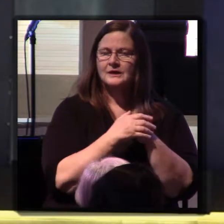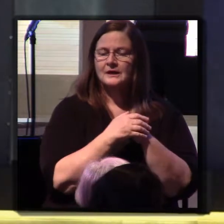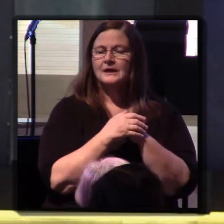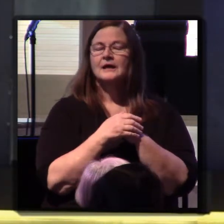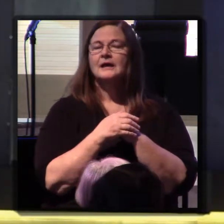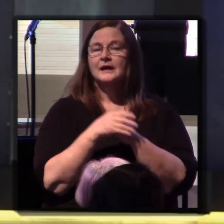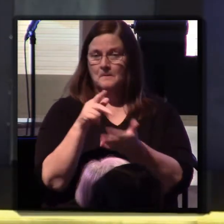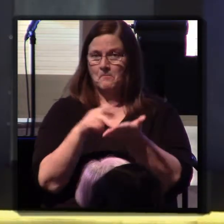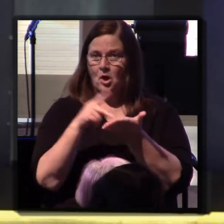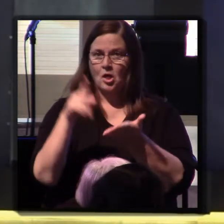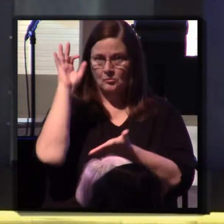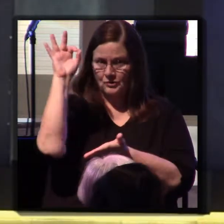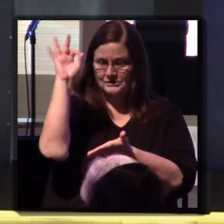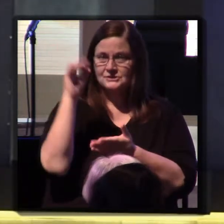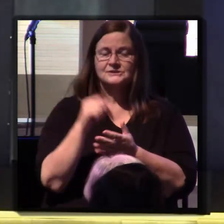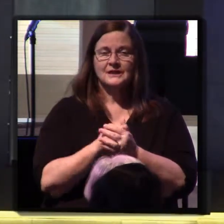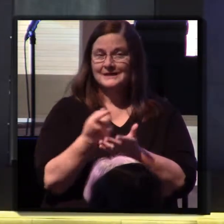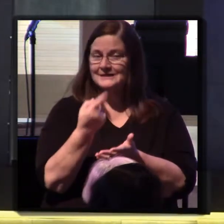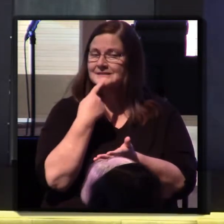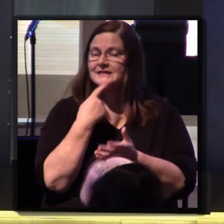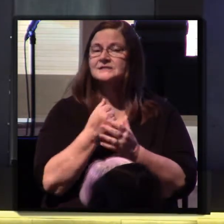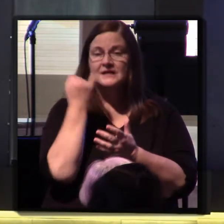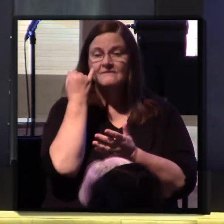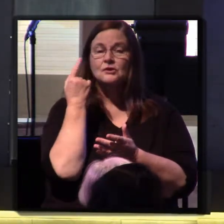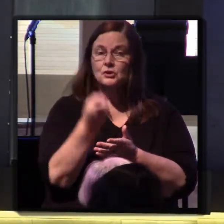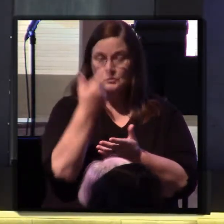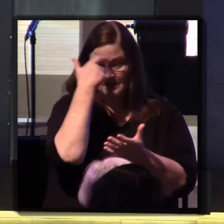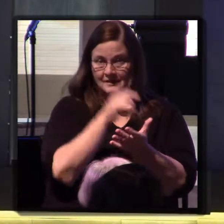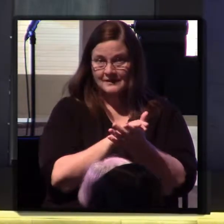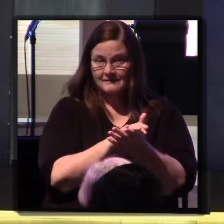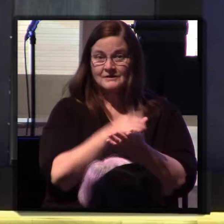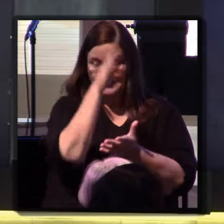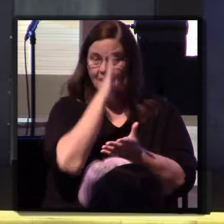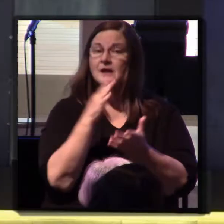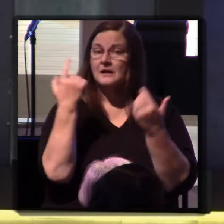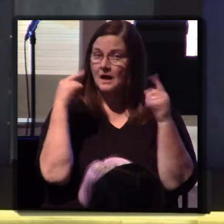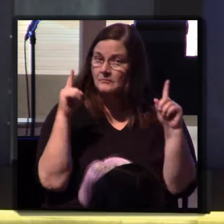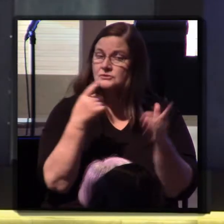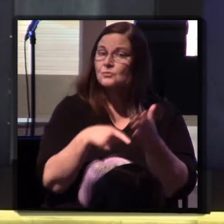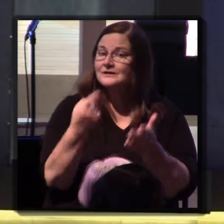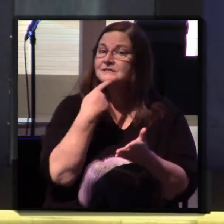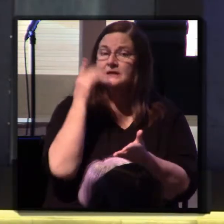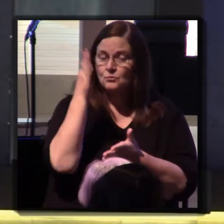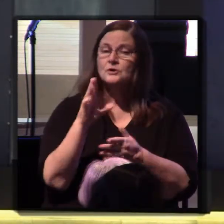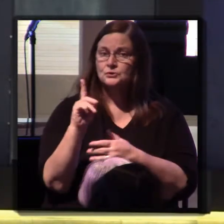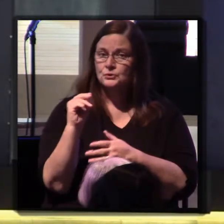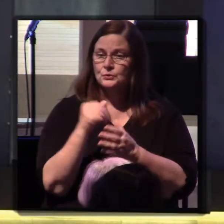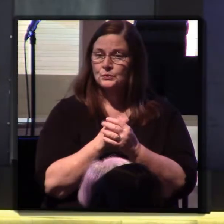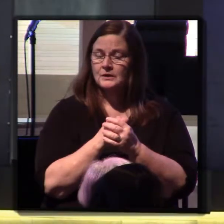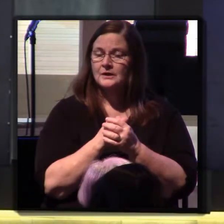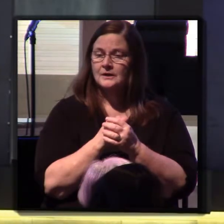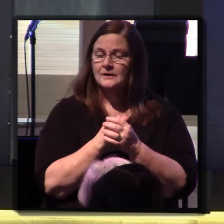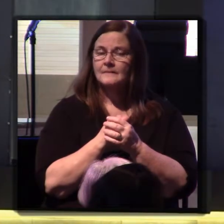Isaiah 52 and 53. And he preaches a message, and he says, if you believe